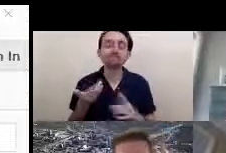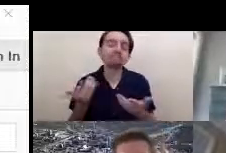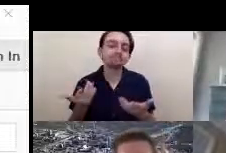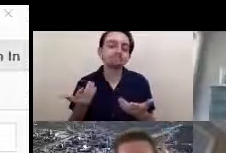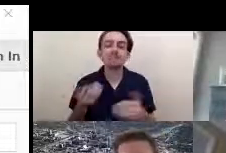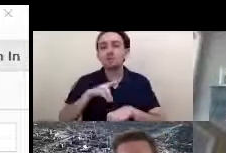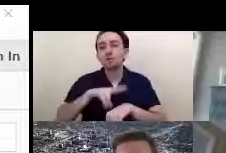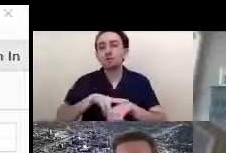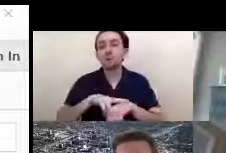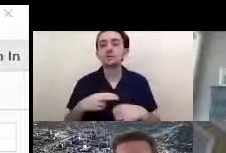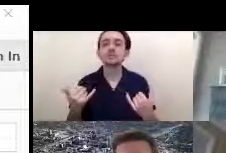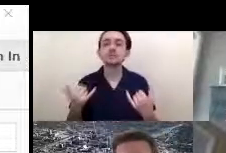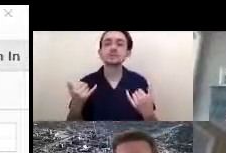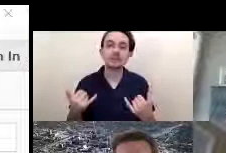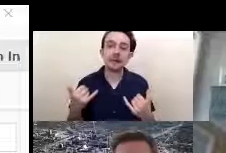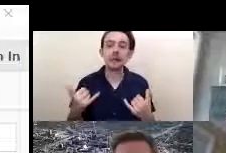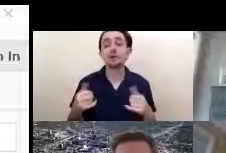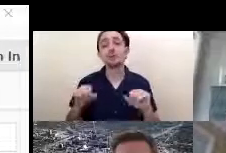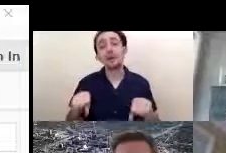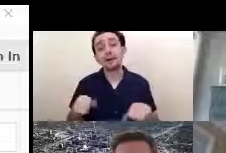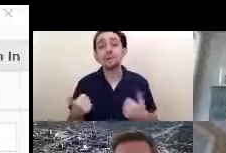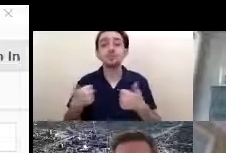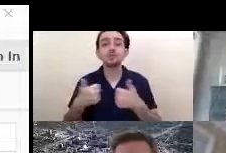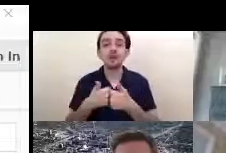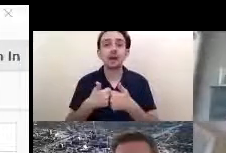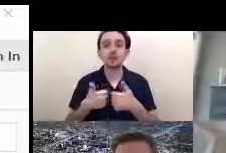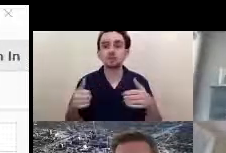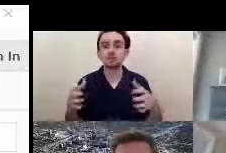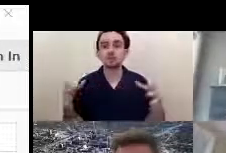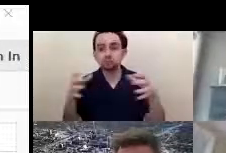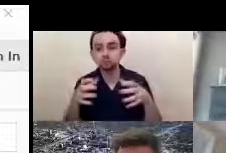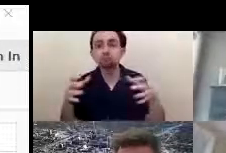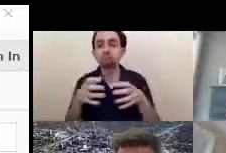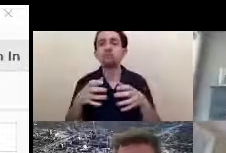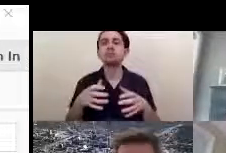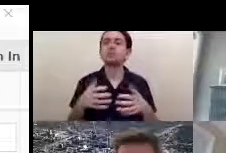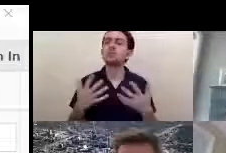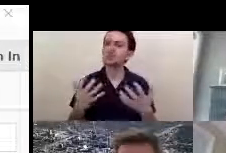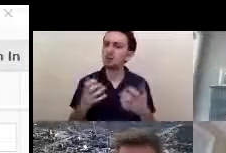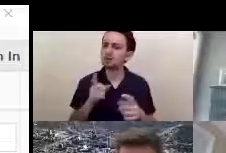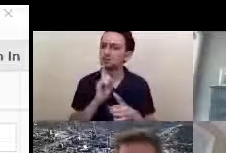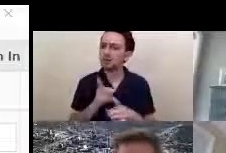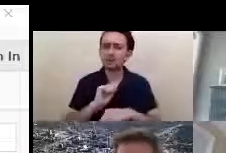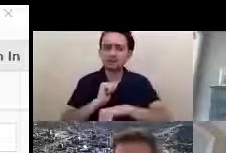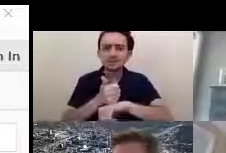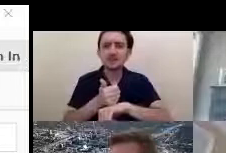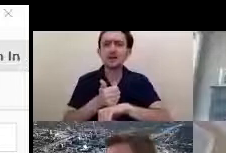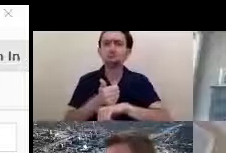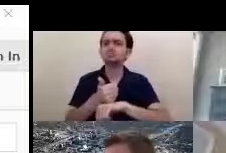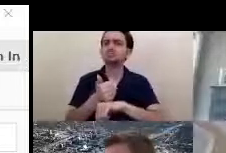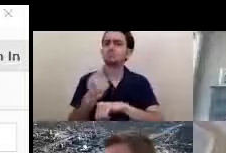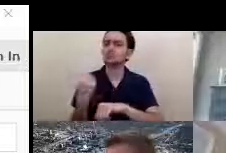it's for us that are here, but it's really for those coming after us. And if we can set something and put something in